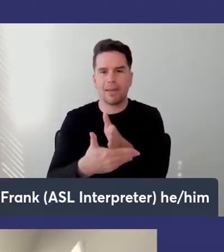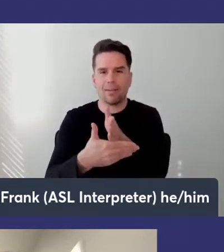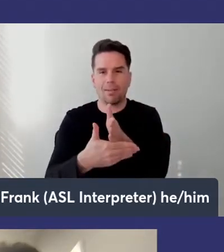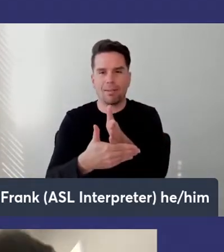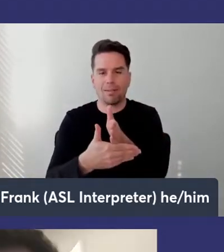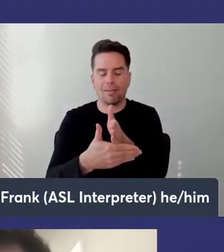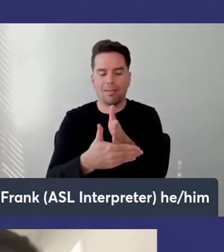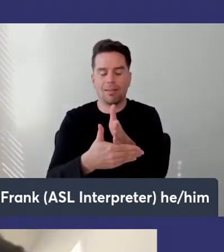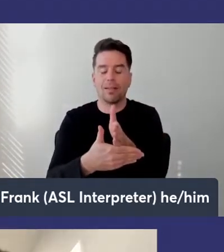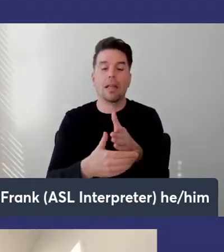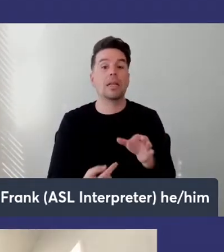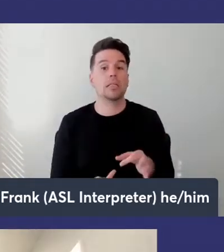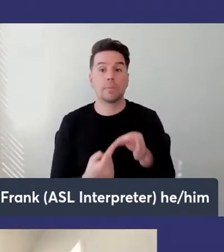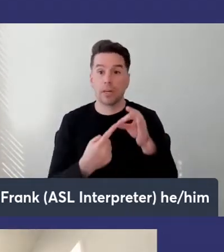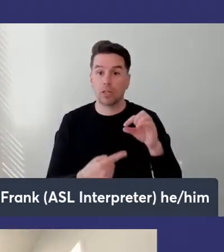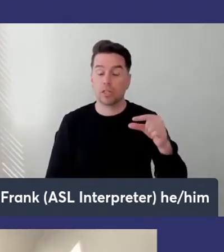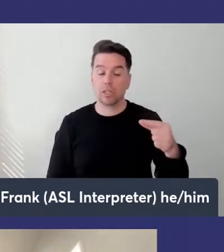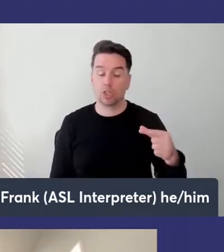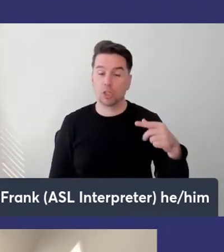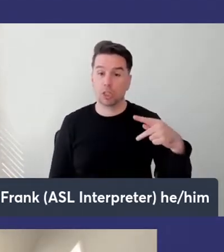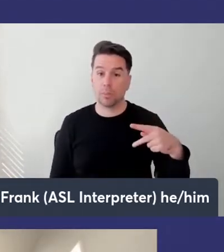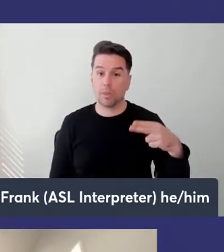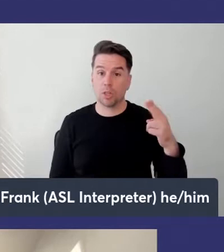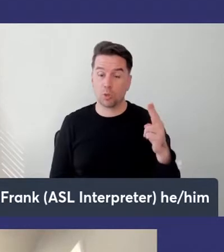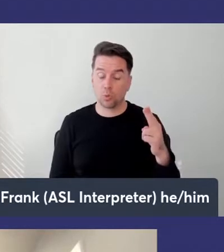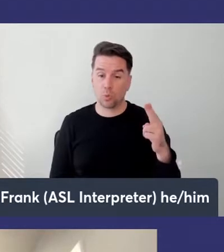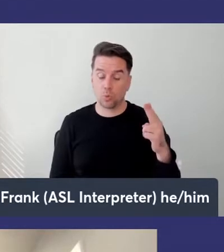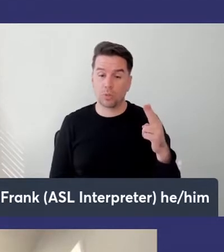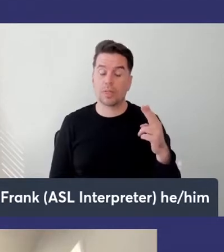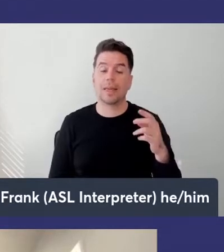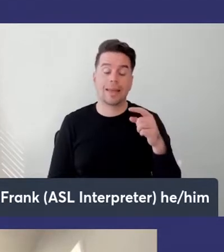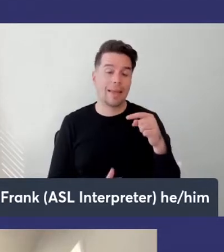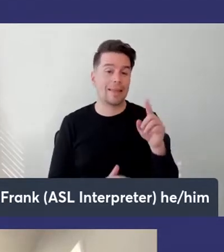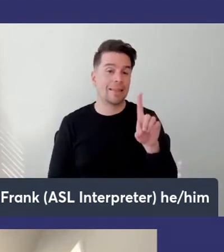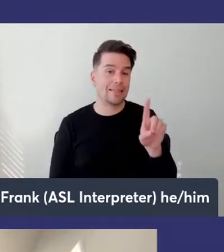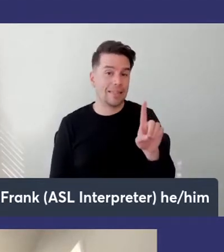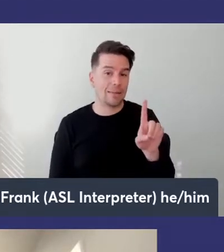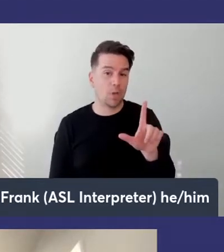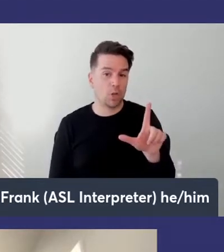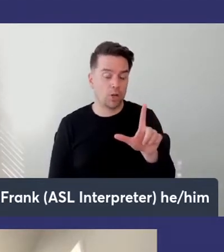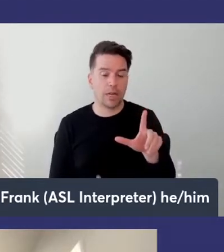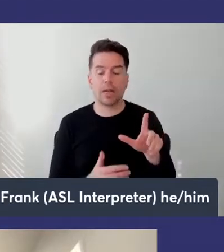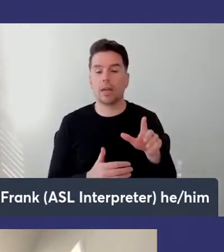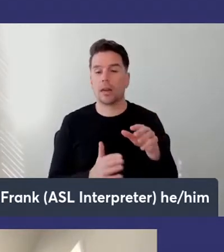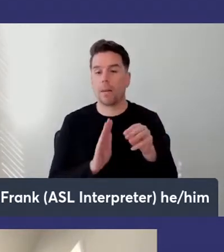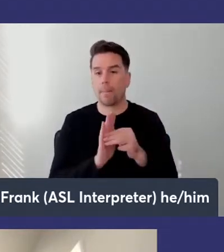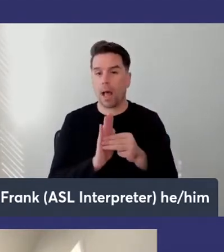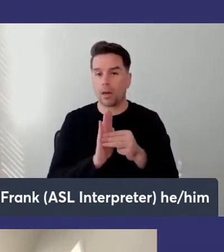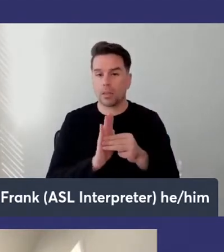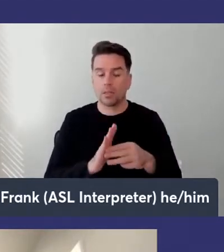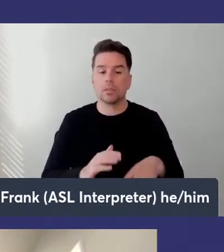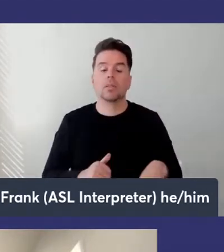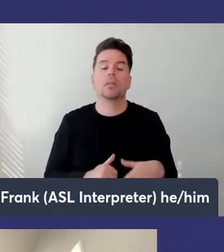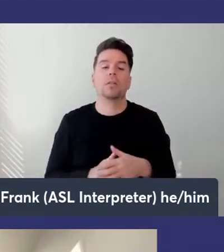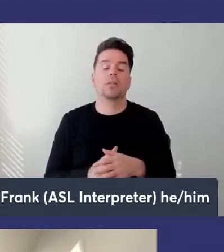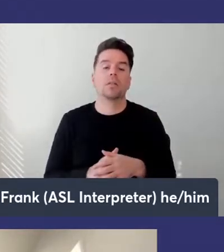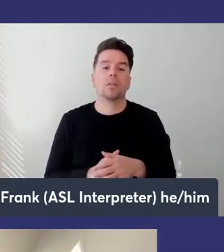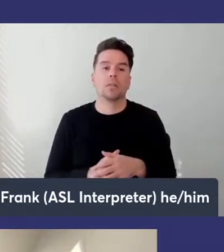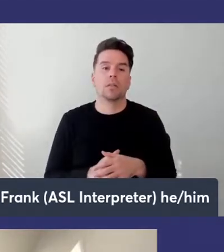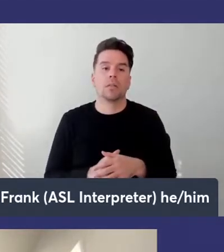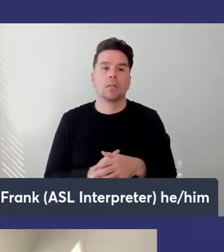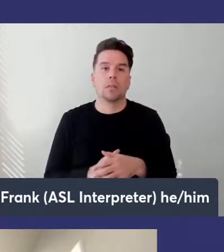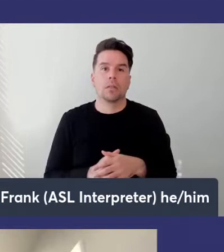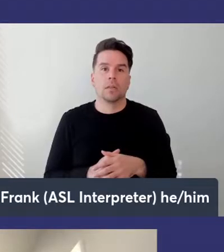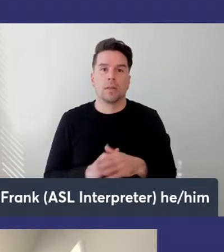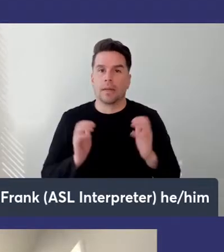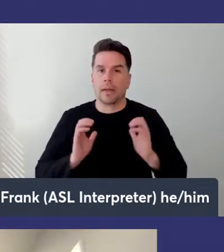with GPUs like and deep learning models, like customers kind of tend to have like uh,